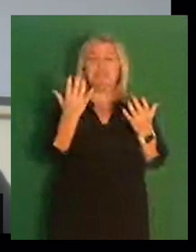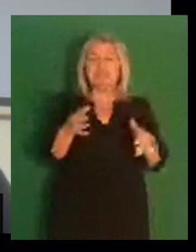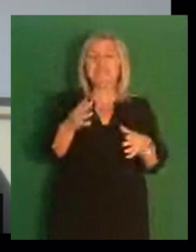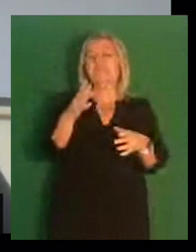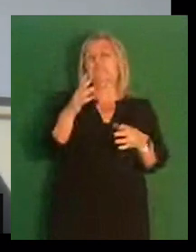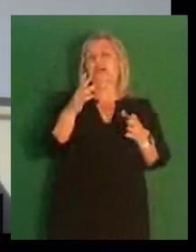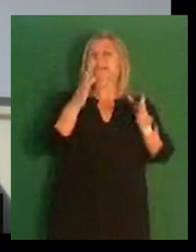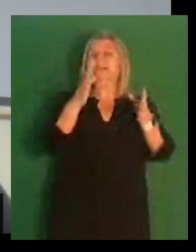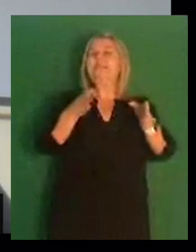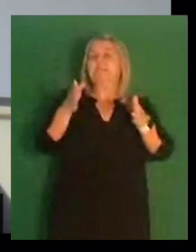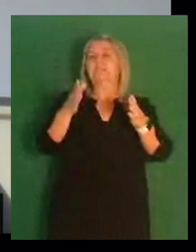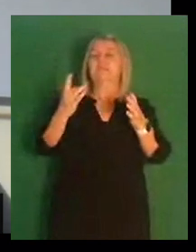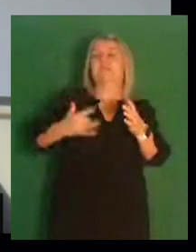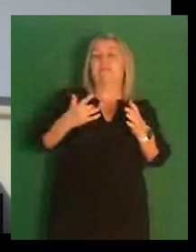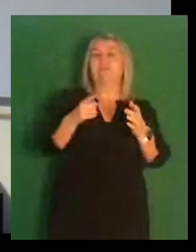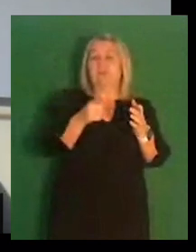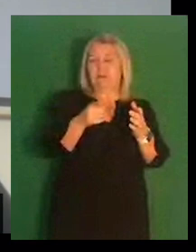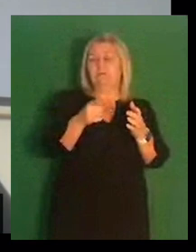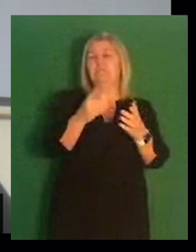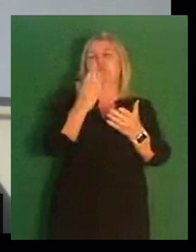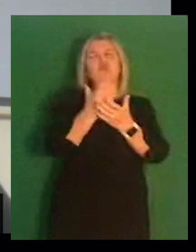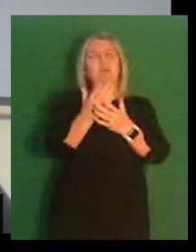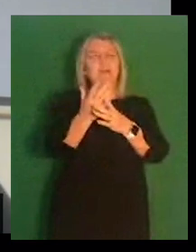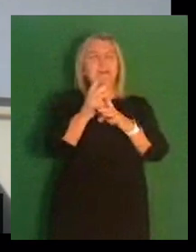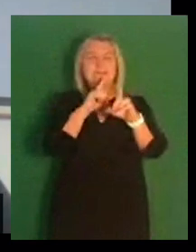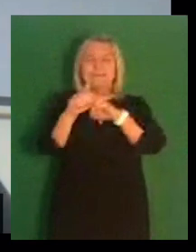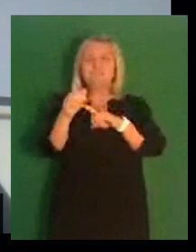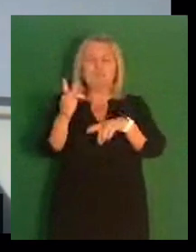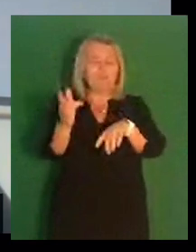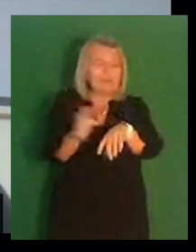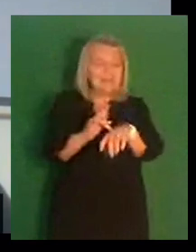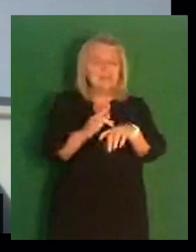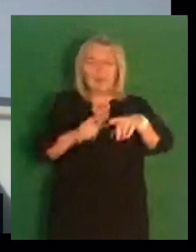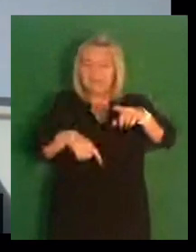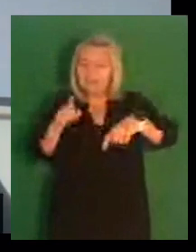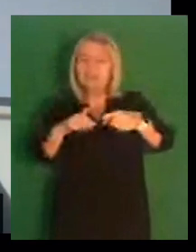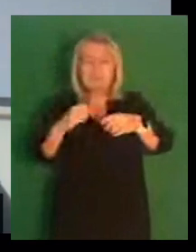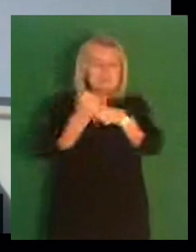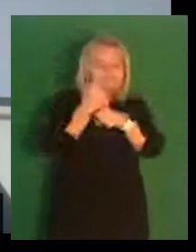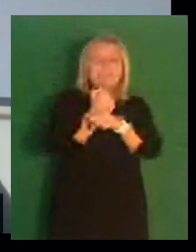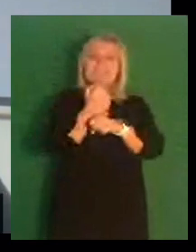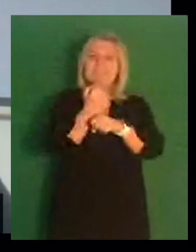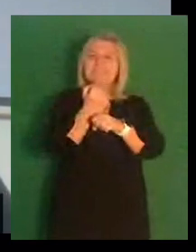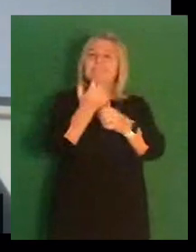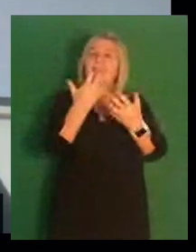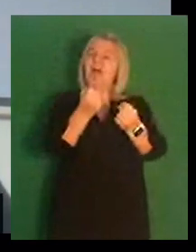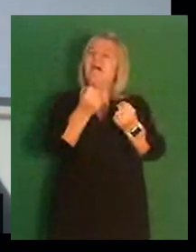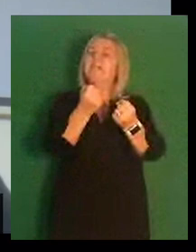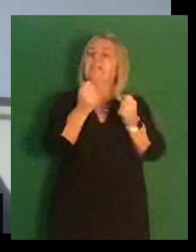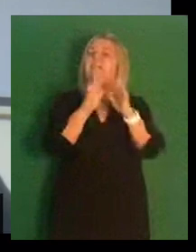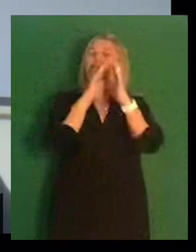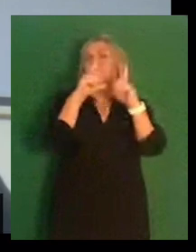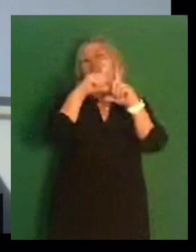it was very much about theatre makers occupying an online or a digital space. And